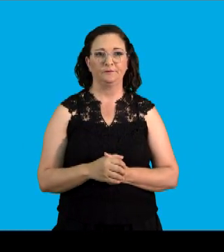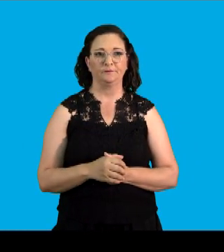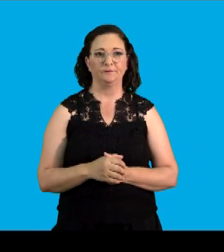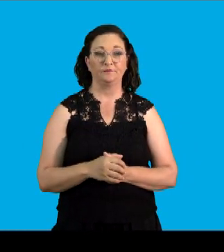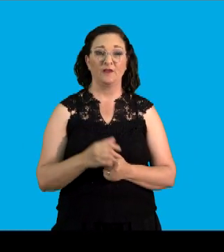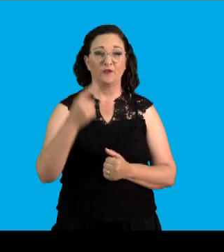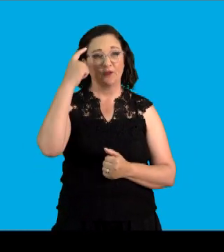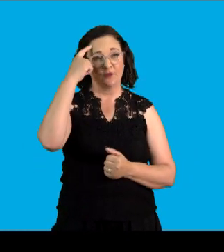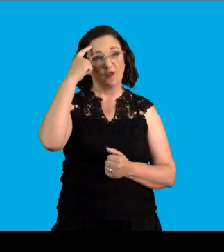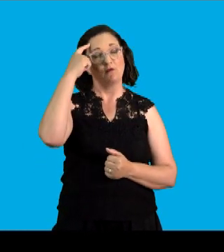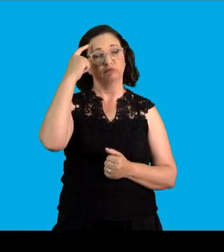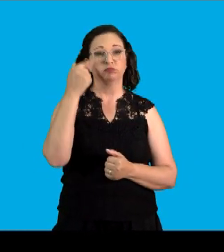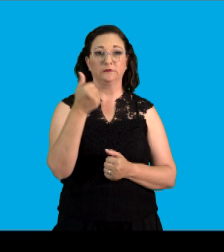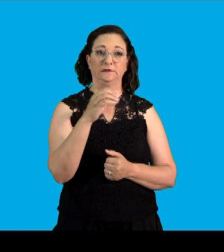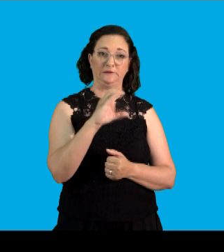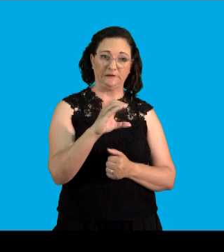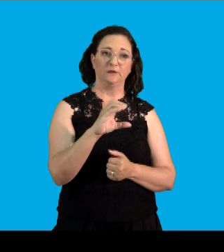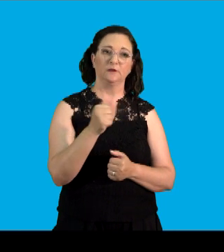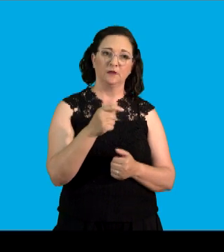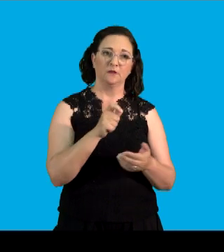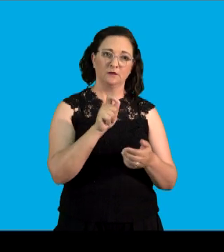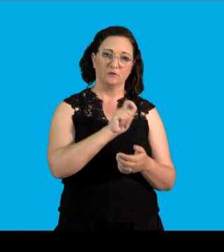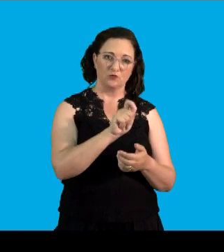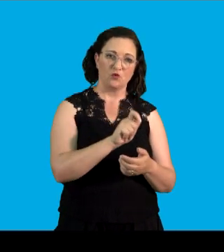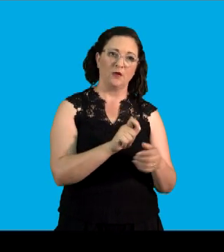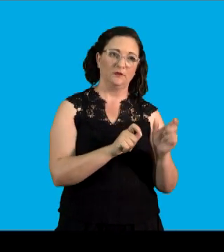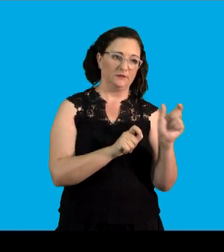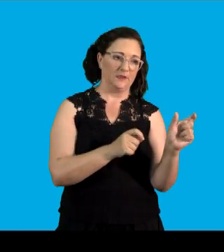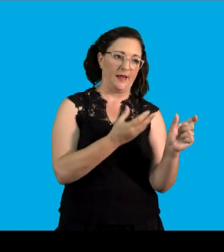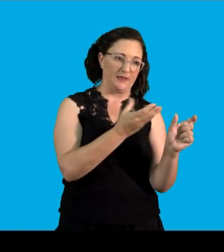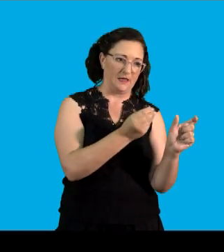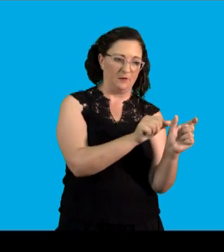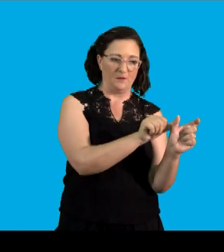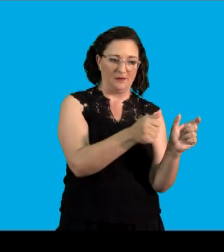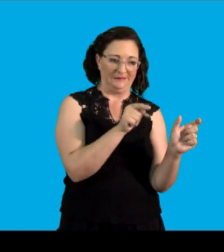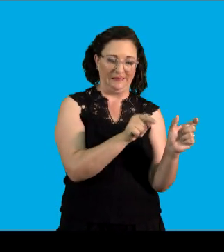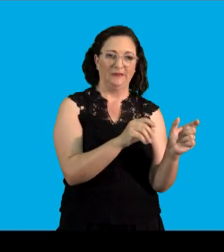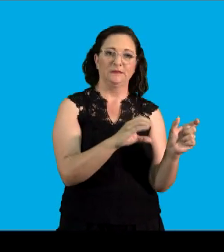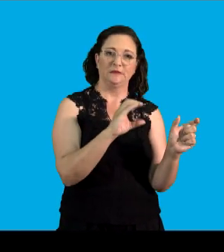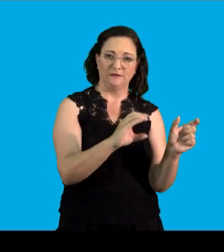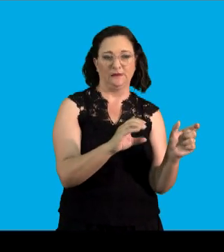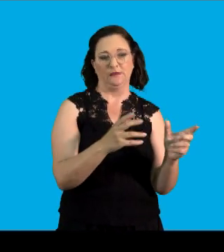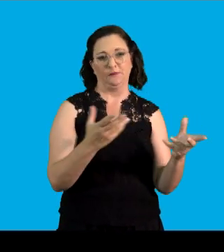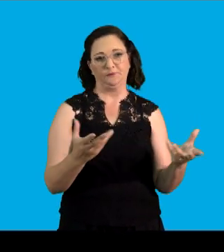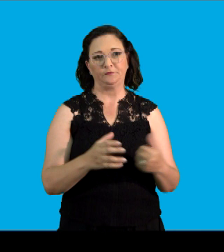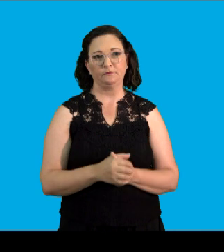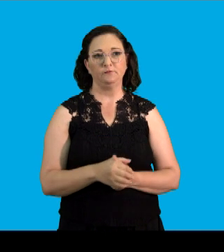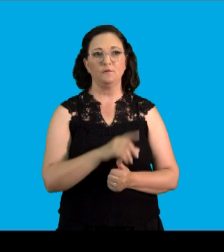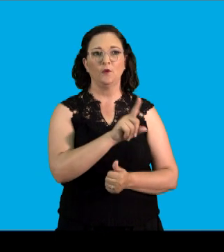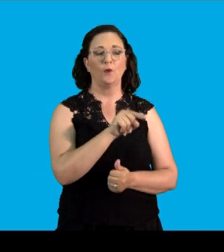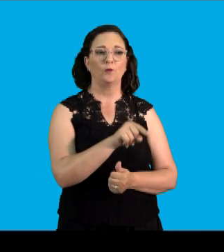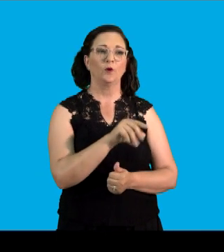correct answer is C, like it is, you write C next to the question number. We're moving on,